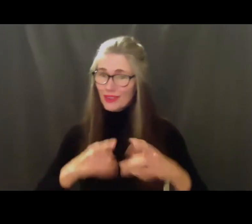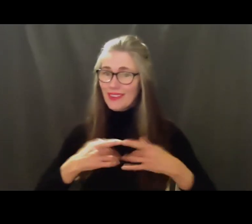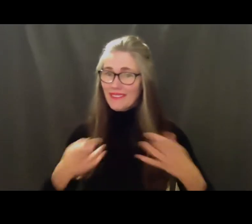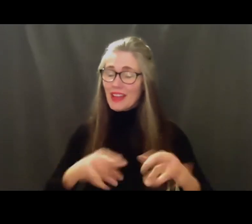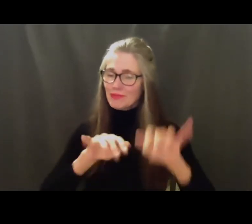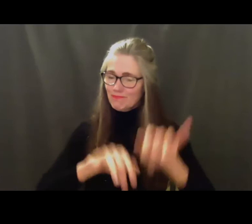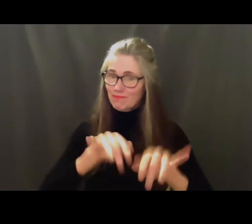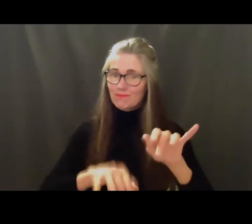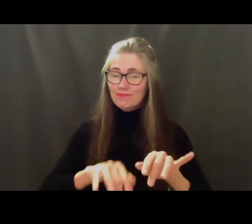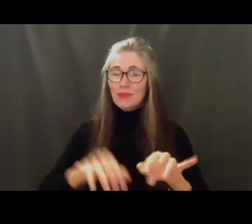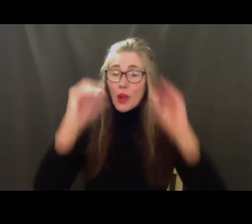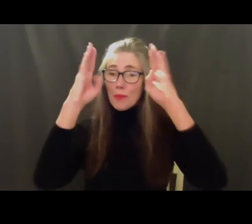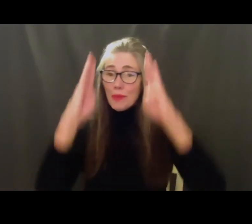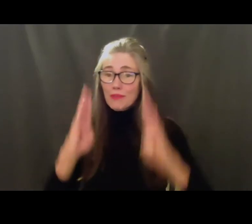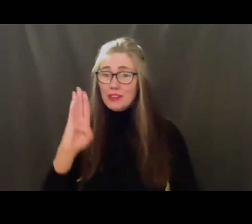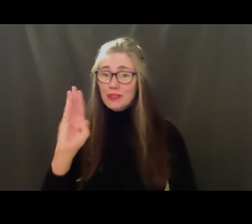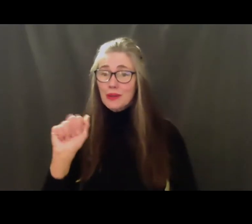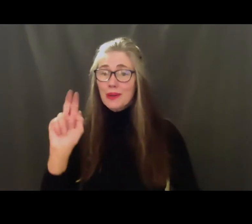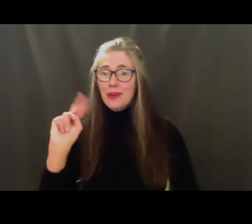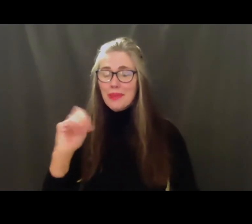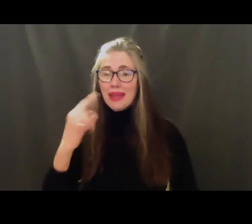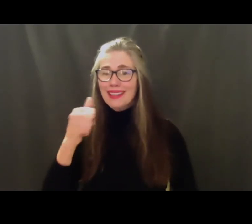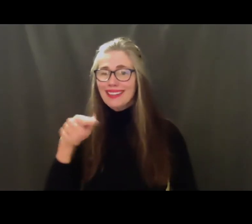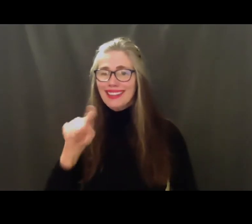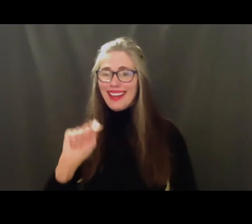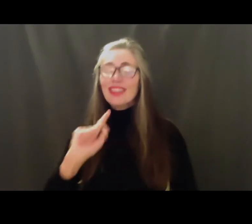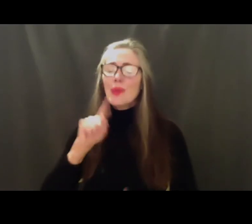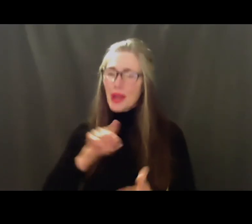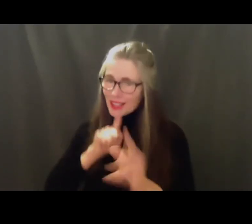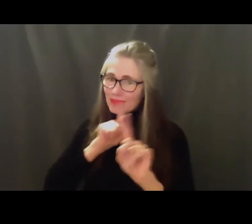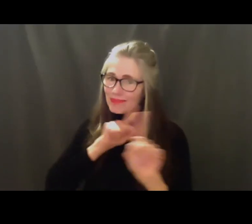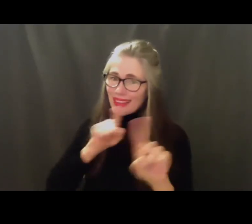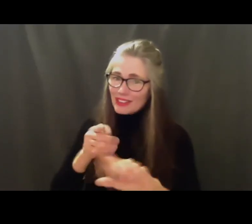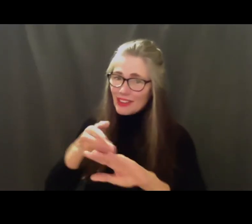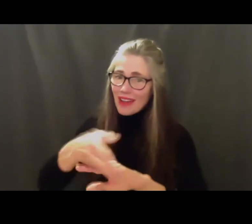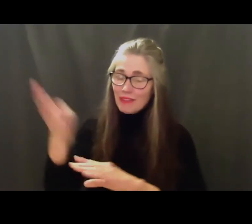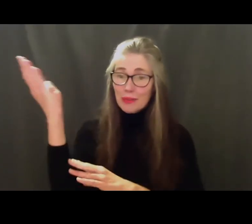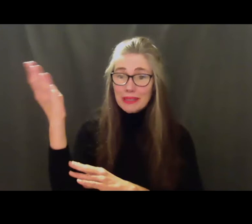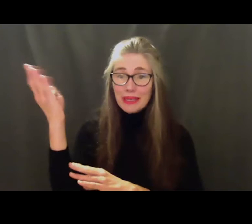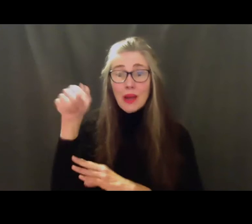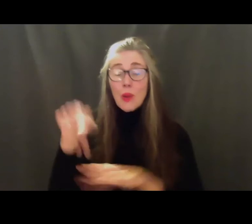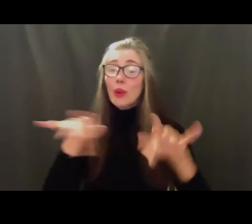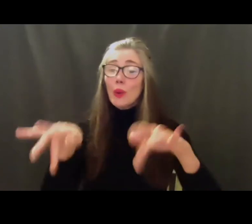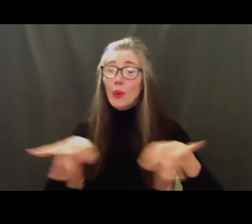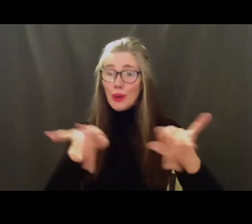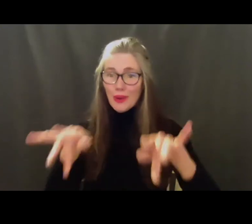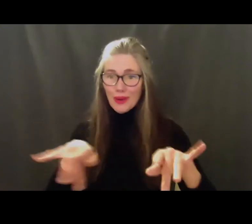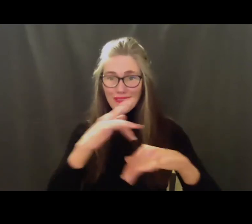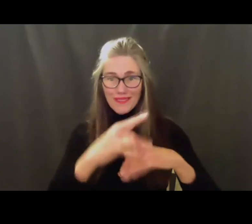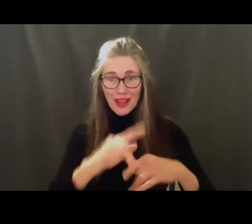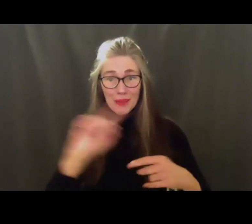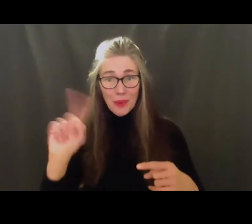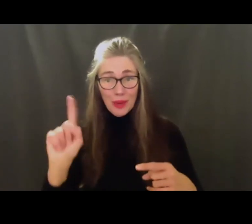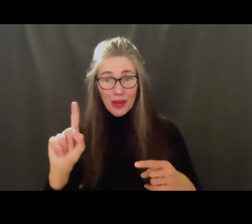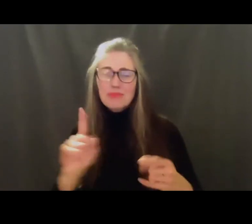and Professor Ben Giat will address them after her presentation. Also, this event will be recorded and available